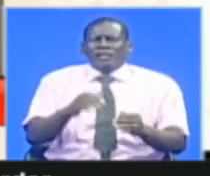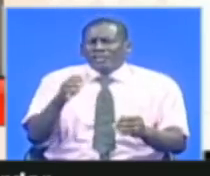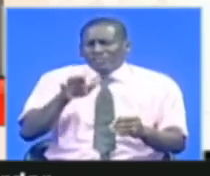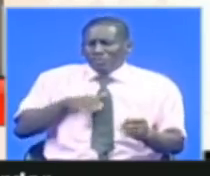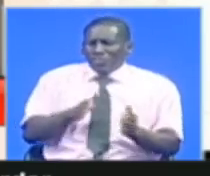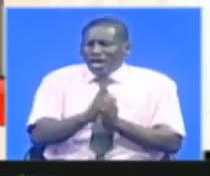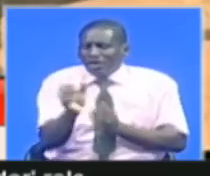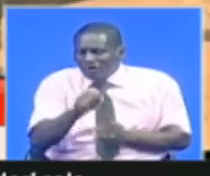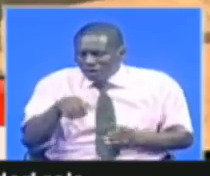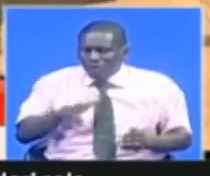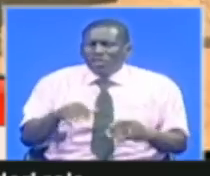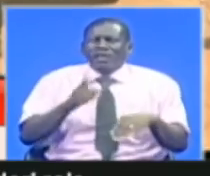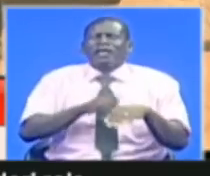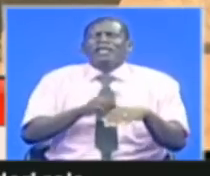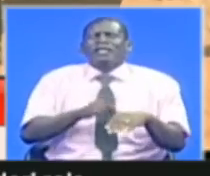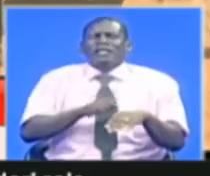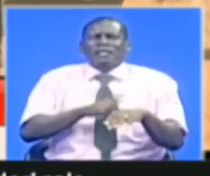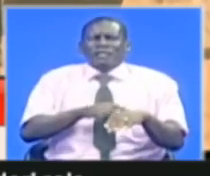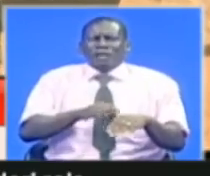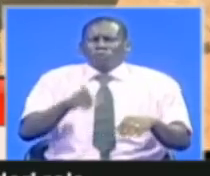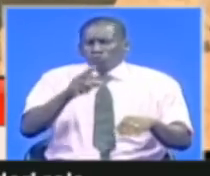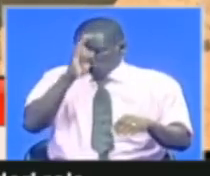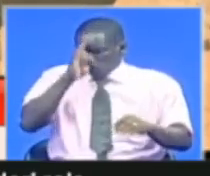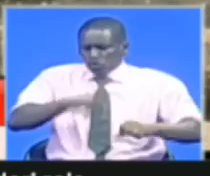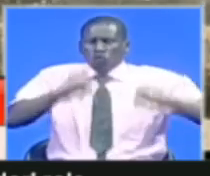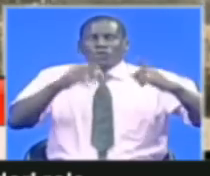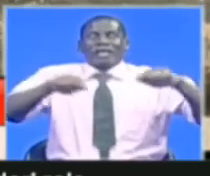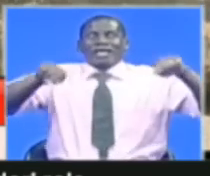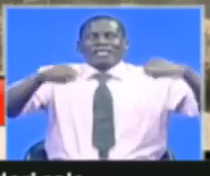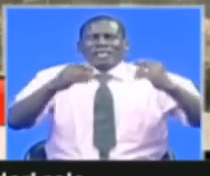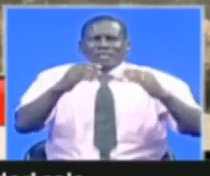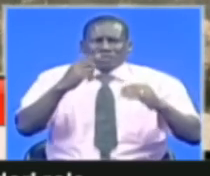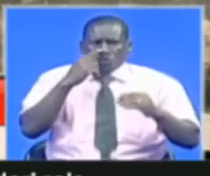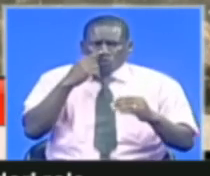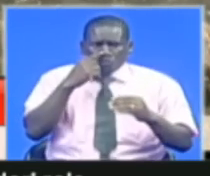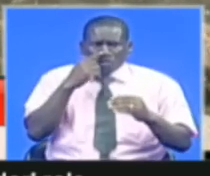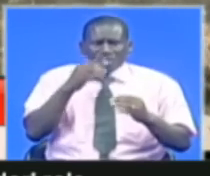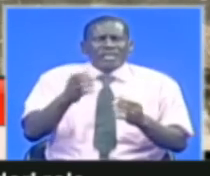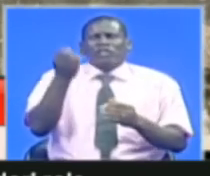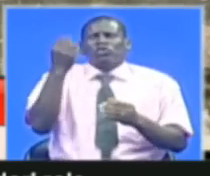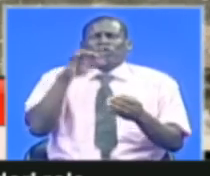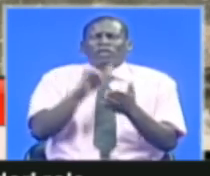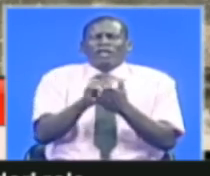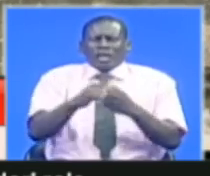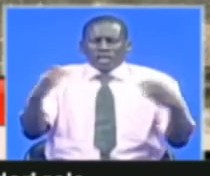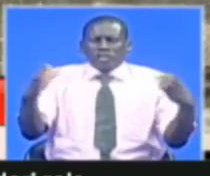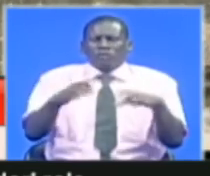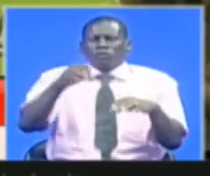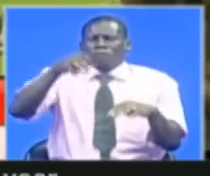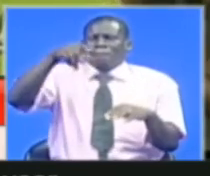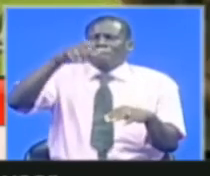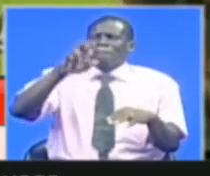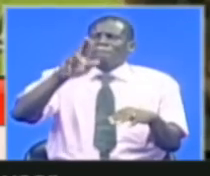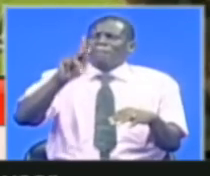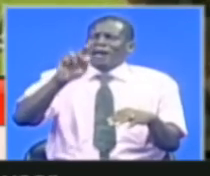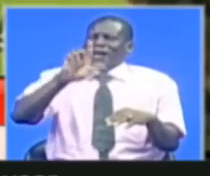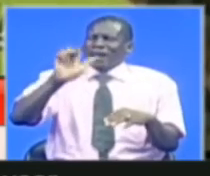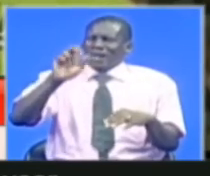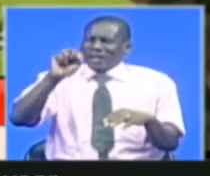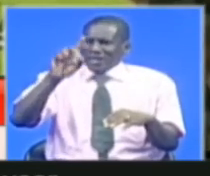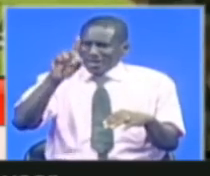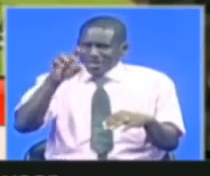was staged by heavily armed officers. It is understood that a team from Parkland responded, but they were informed those